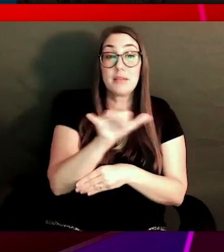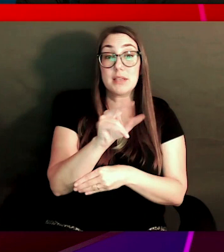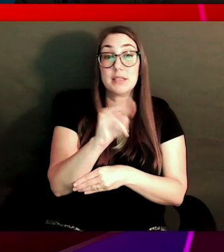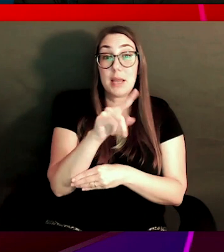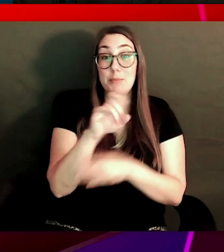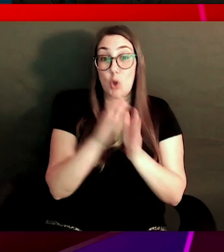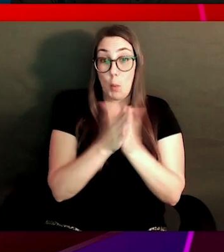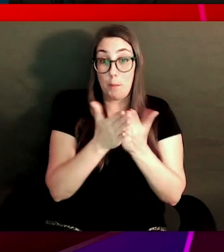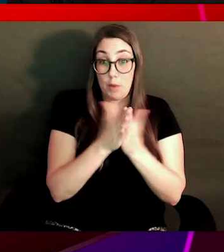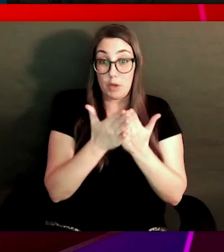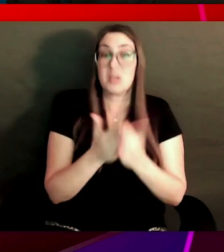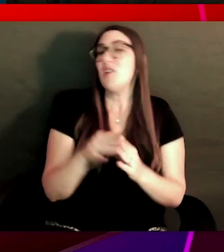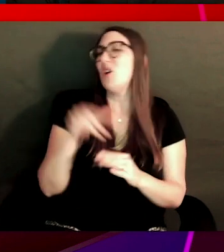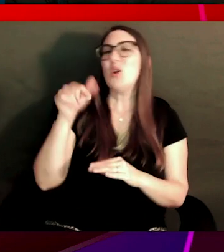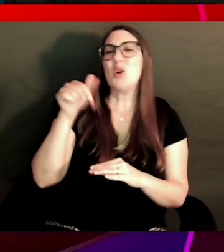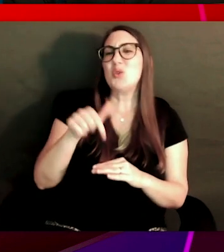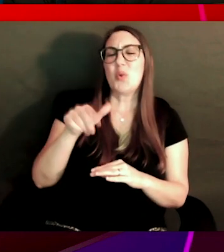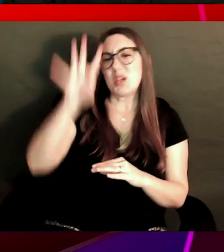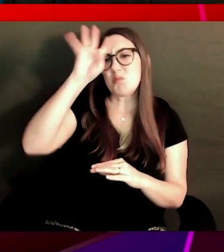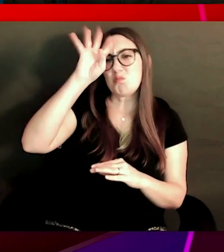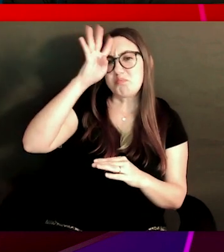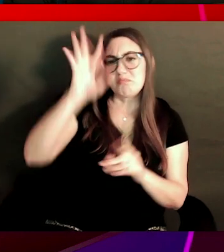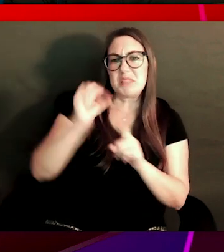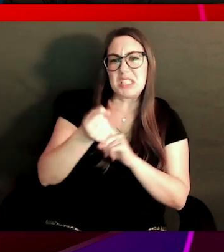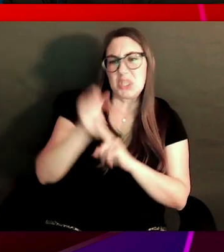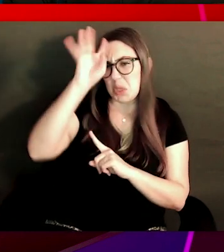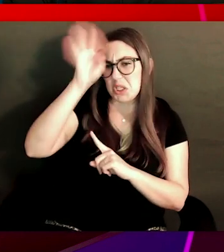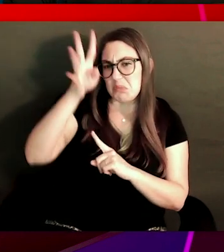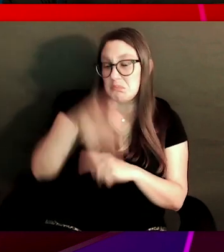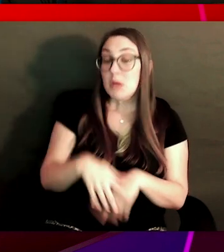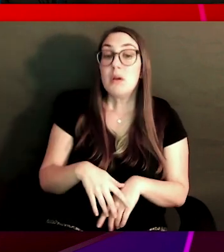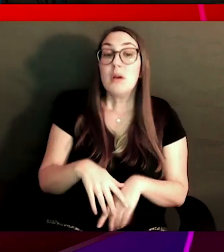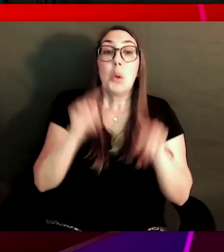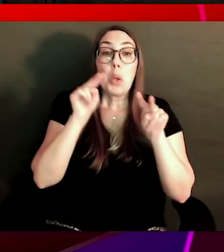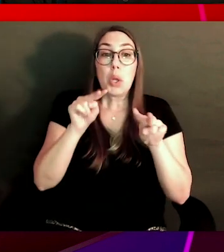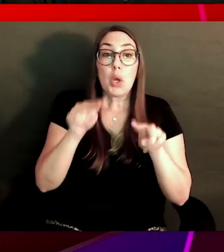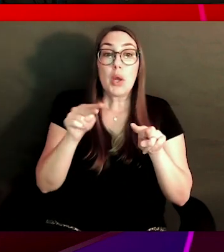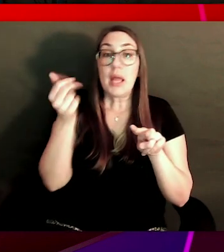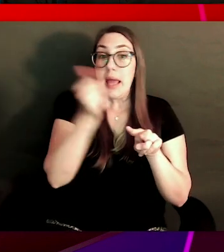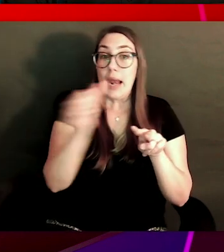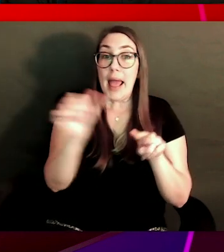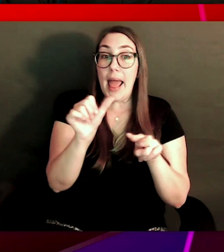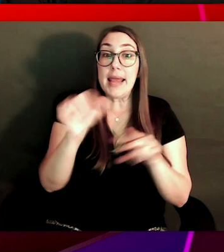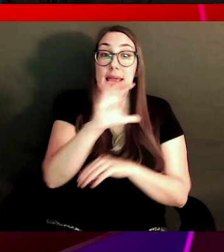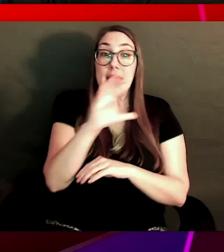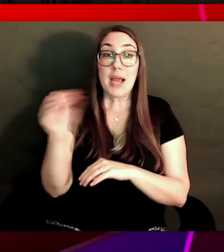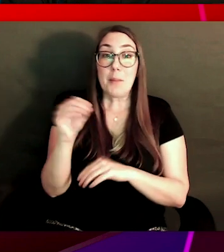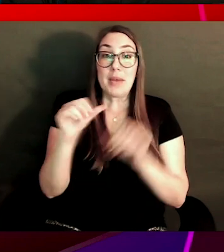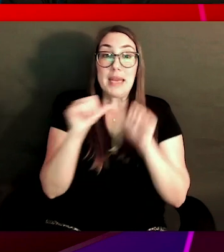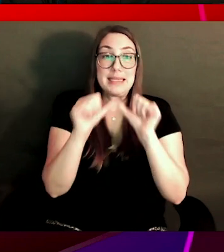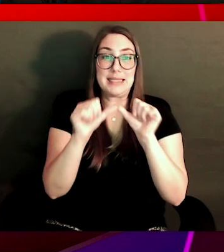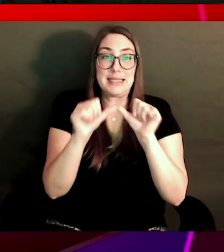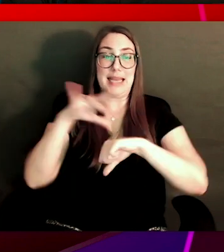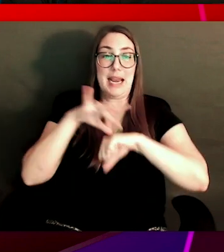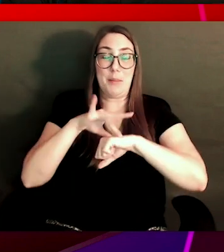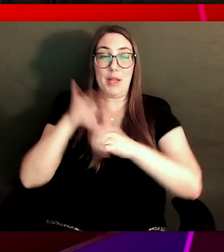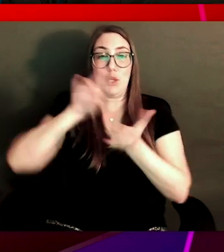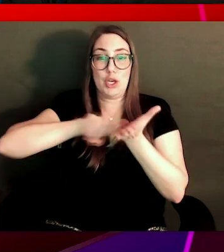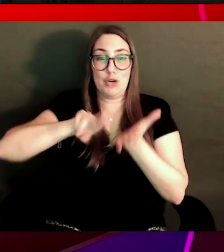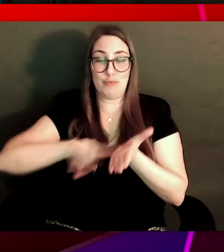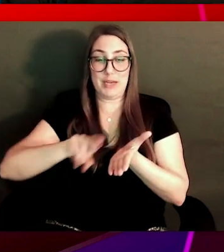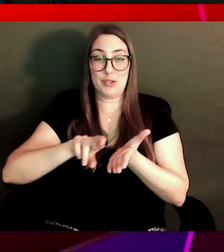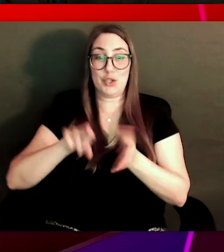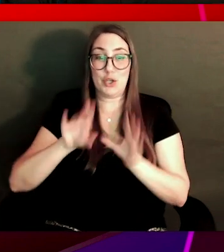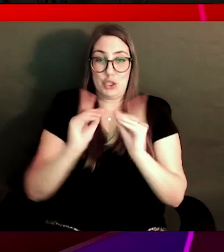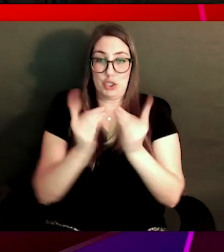hypothetical situation here, we're looking at any company's sustainability research division, and we have two users attached to this